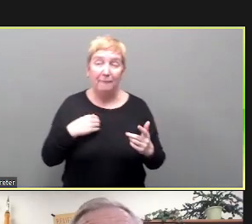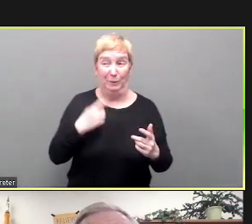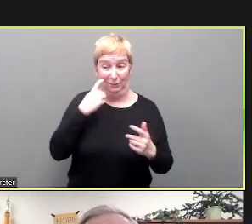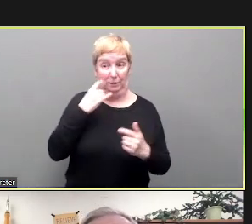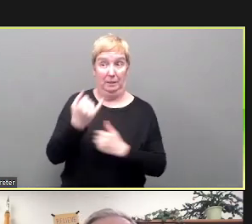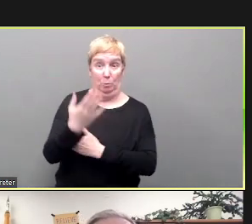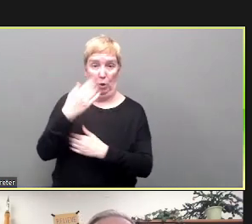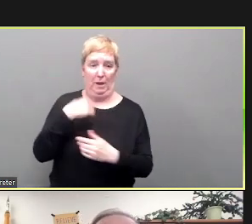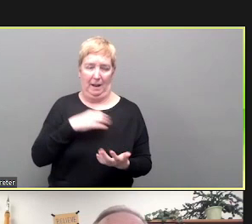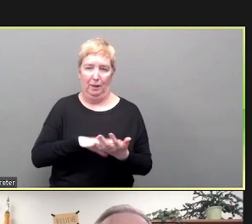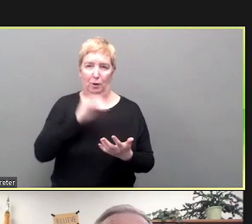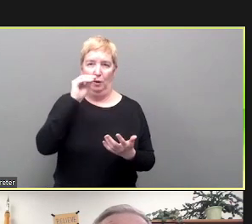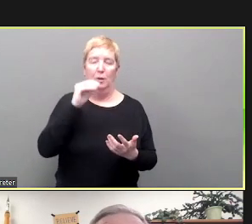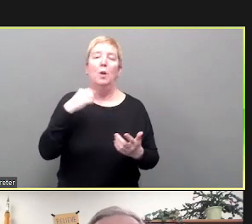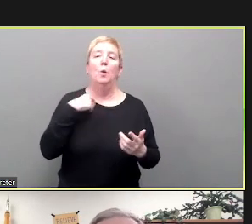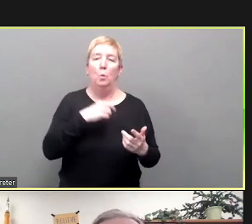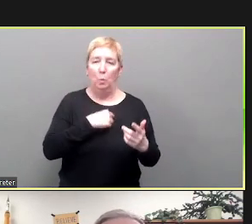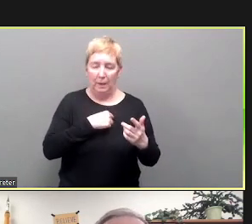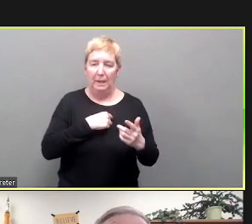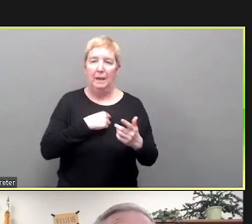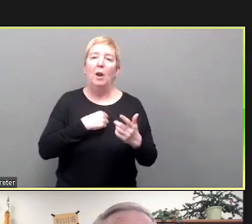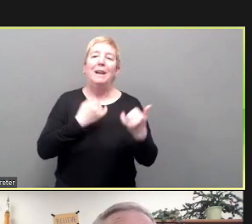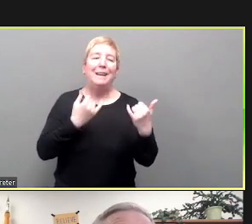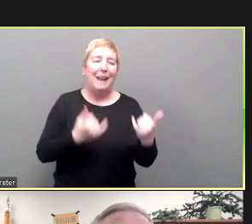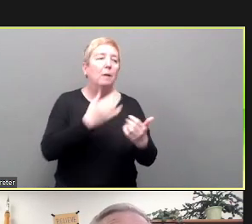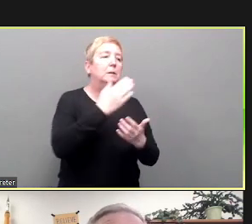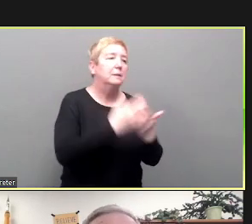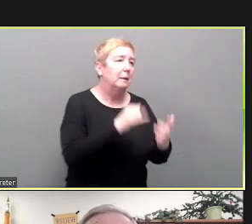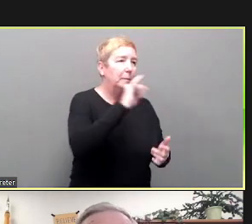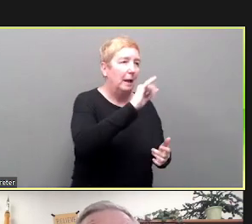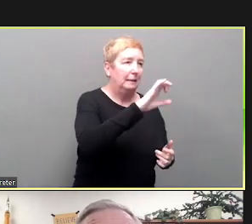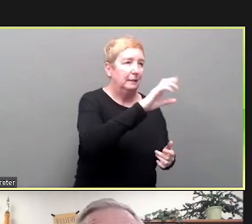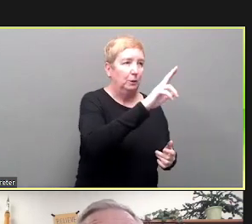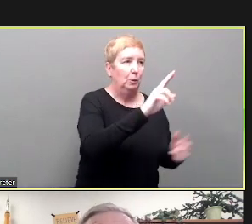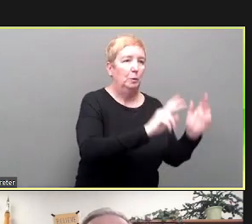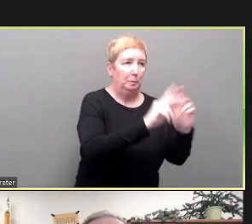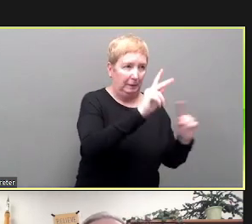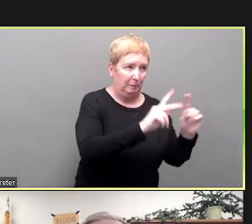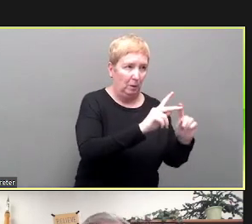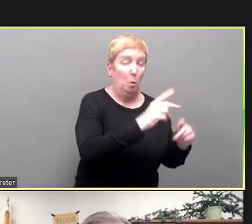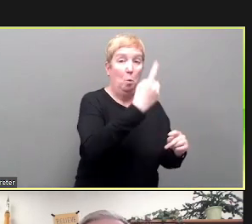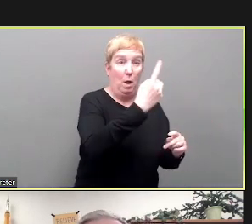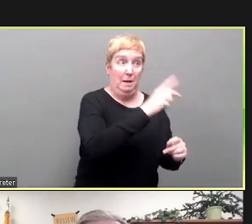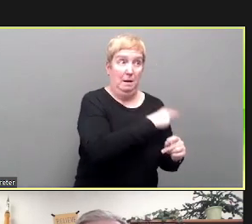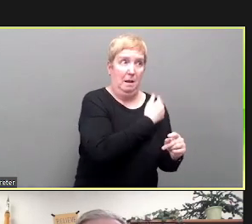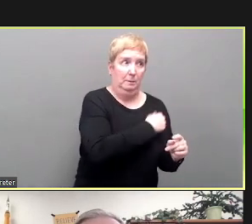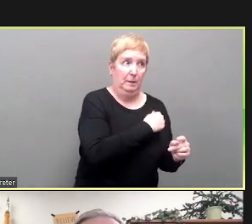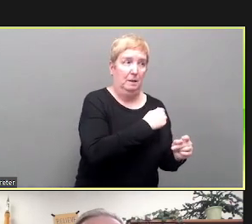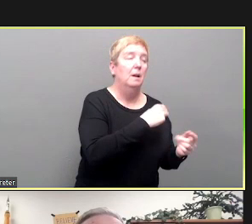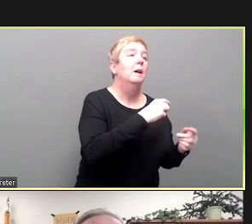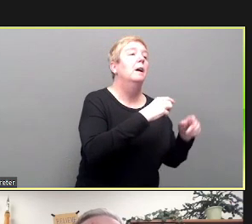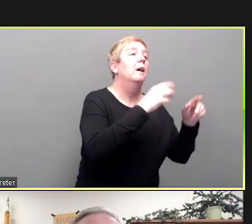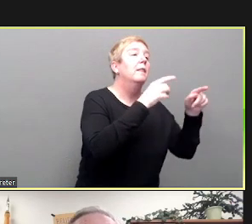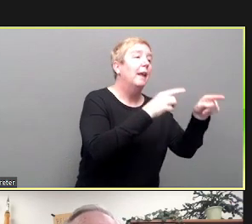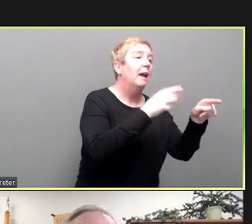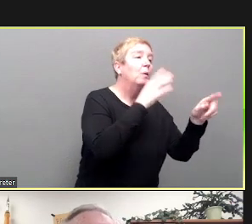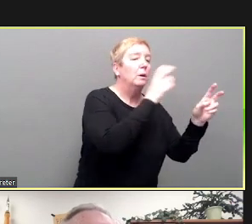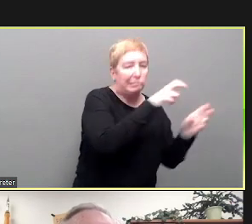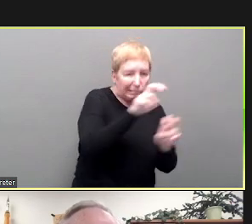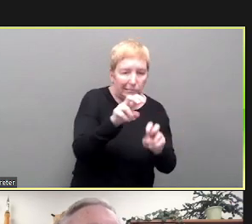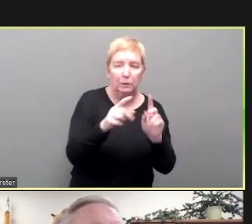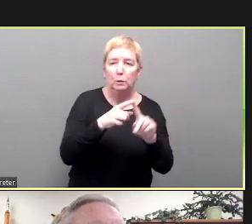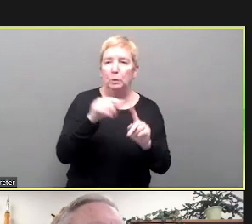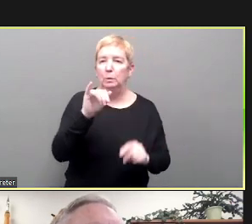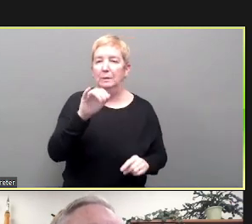were deactivating some folks in an ICU setting in one hospital and moving them to an emergency room setting. So that's